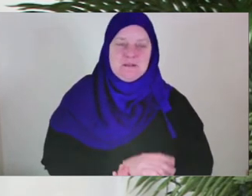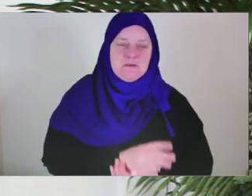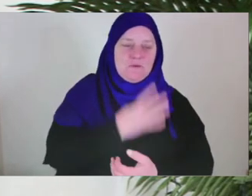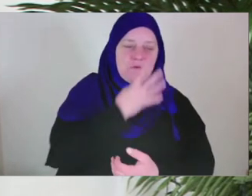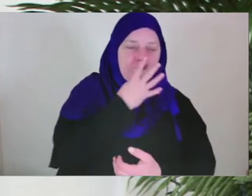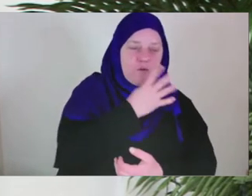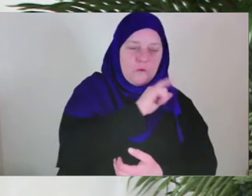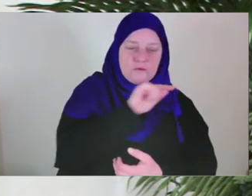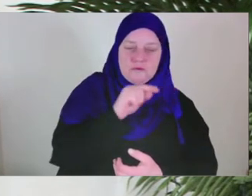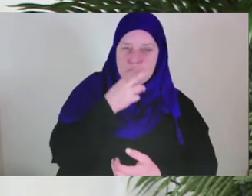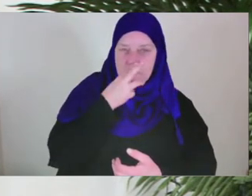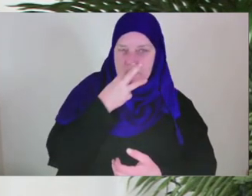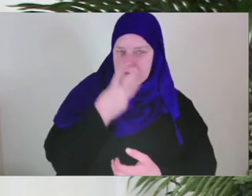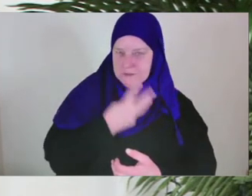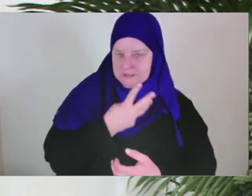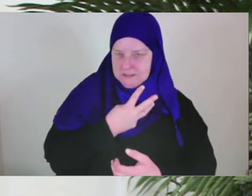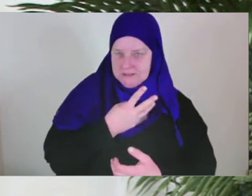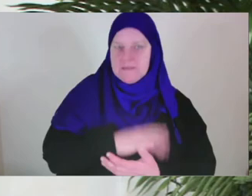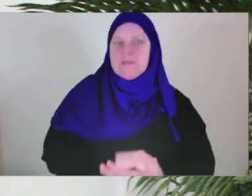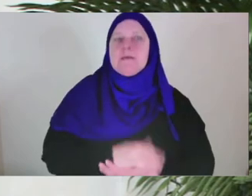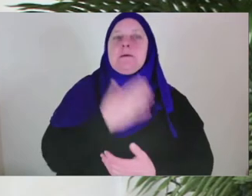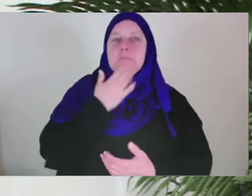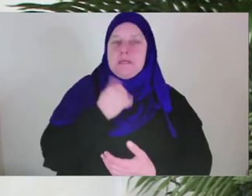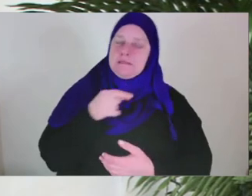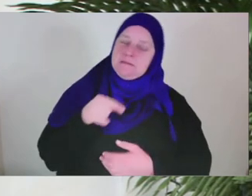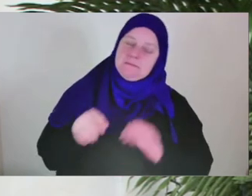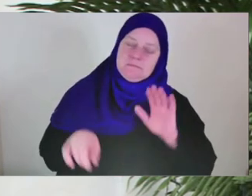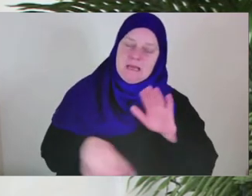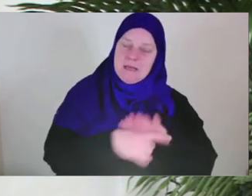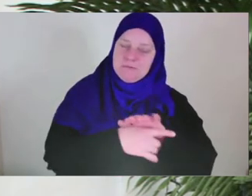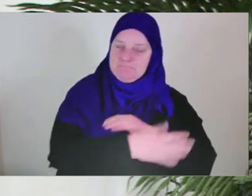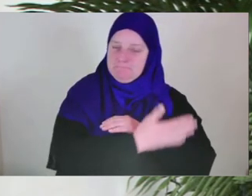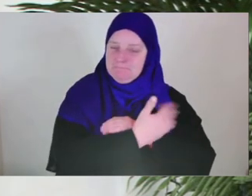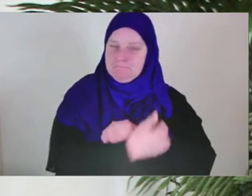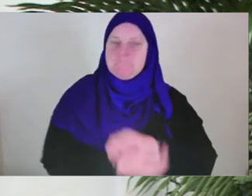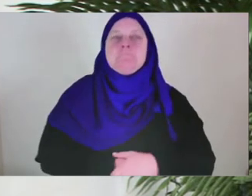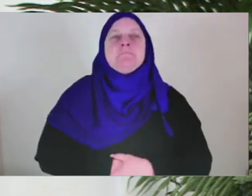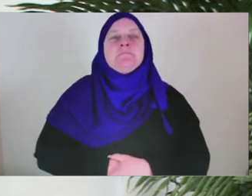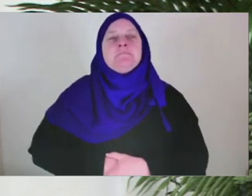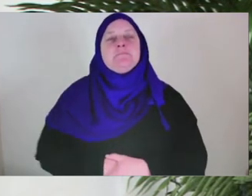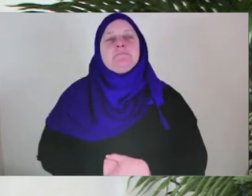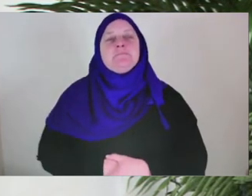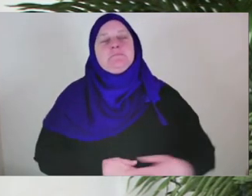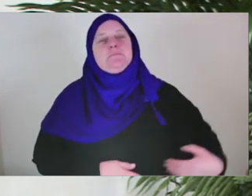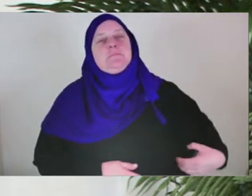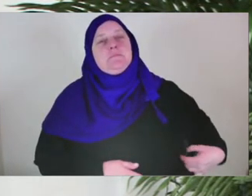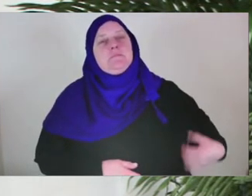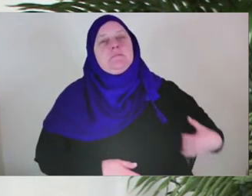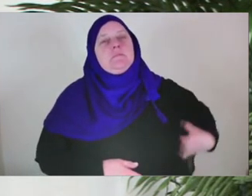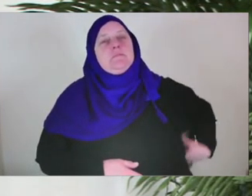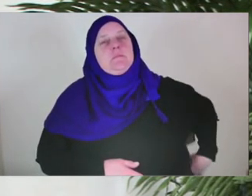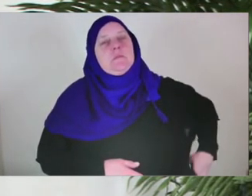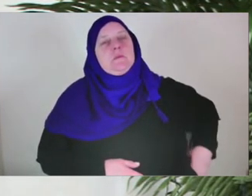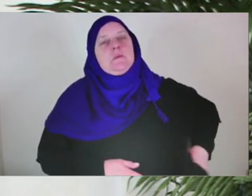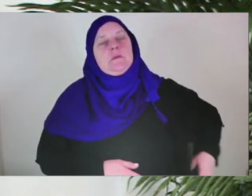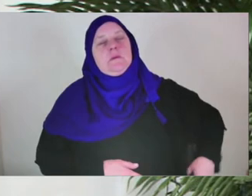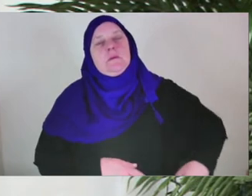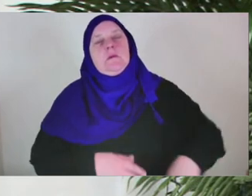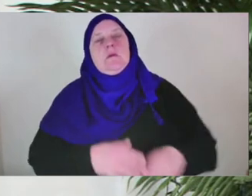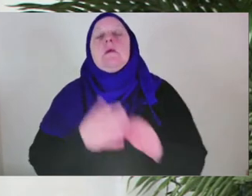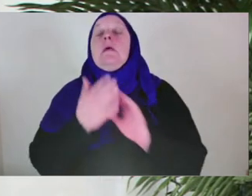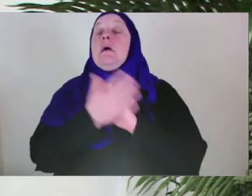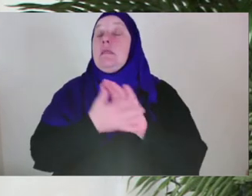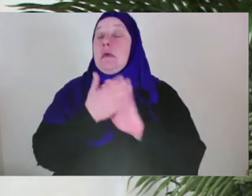ages 4 to 13, please head outside for the classes. That also gives the adults who remain